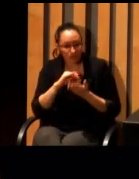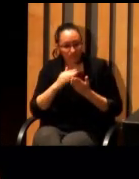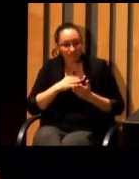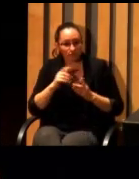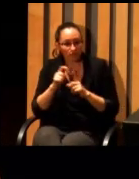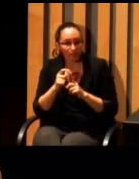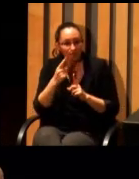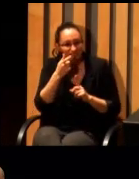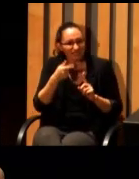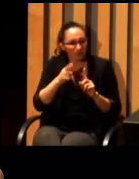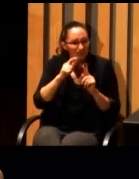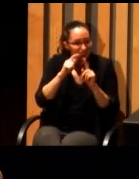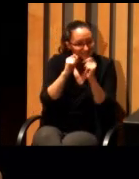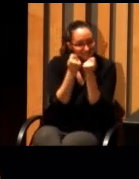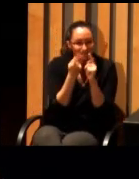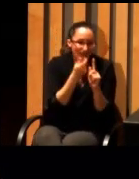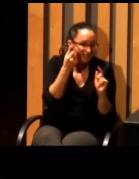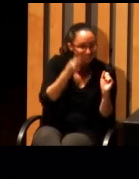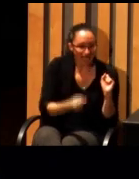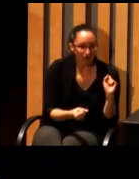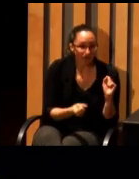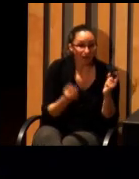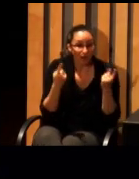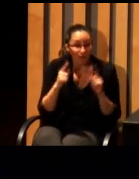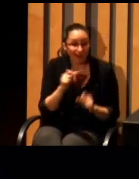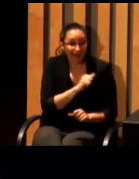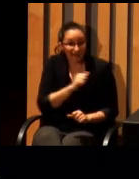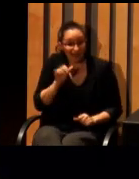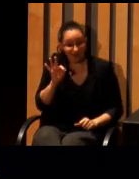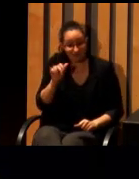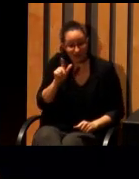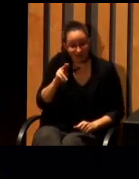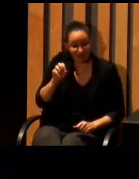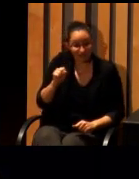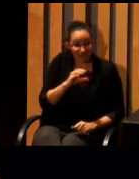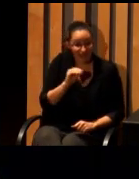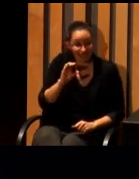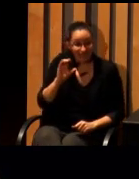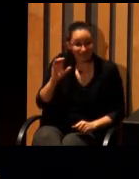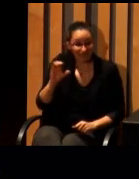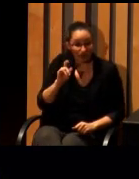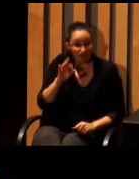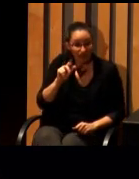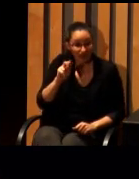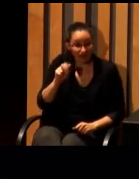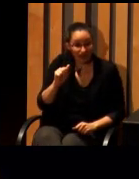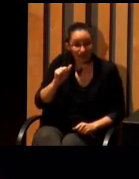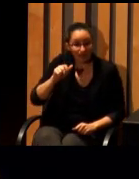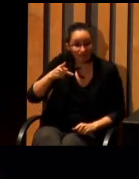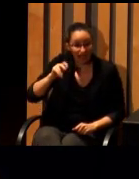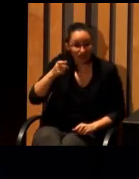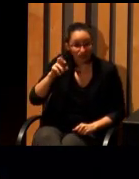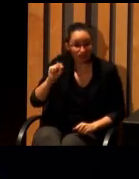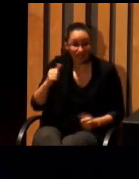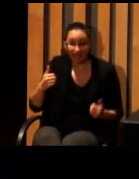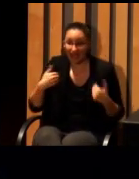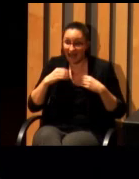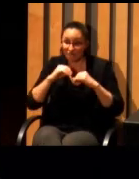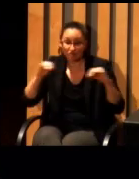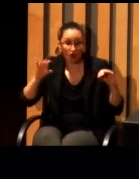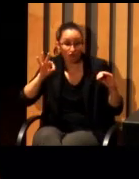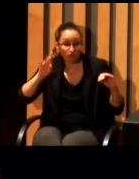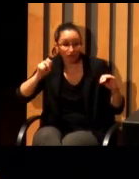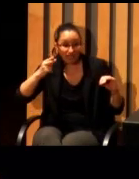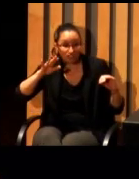of the South. And when the Atlanta Falcons and the Carolina Panthers had no franchises, they had the radio rights locked up